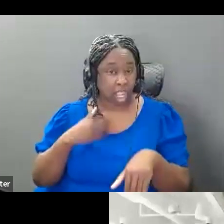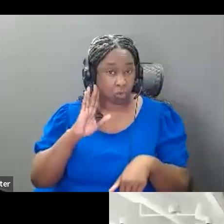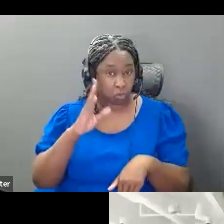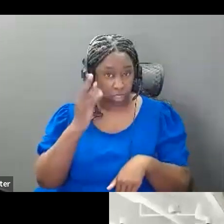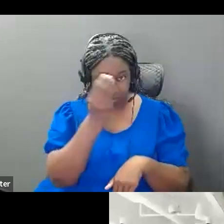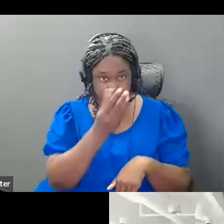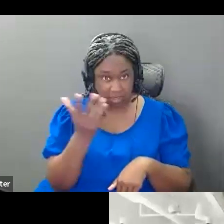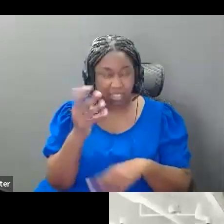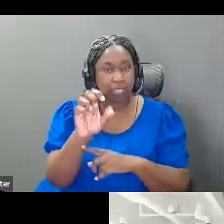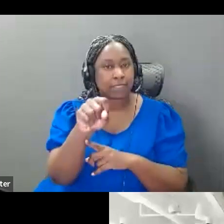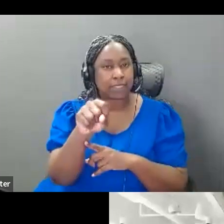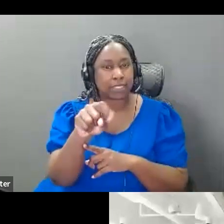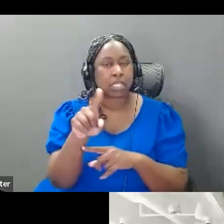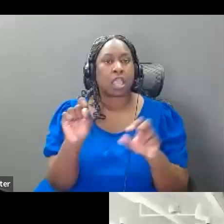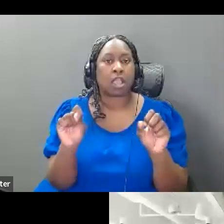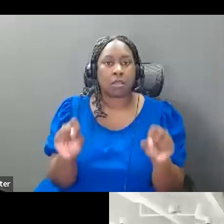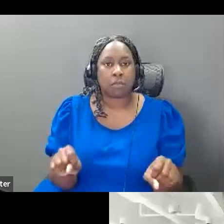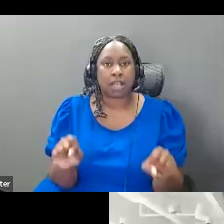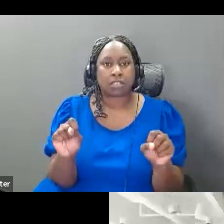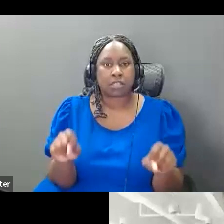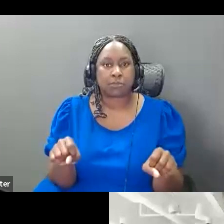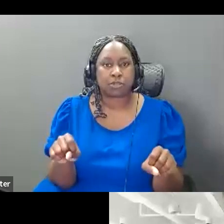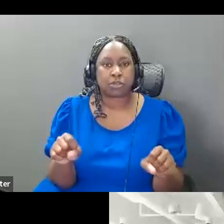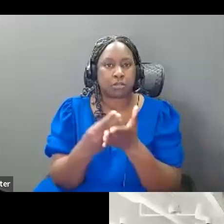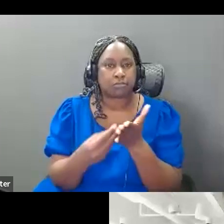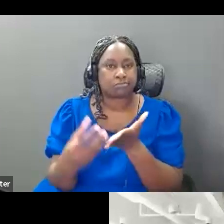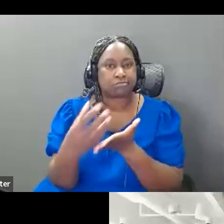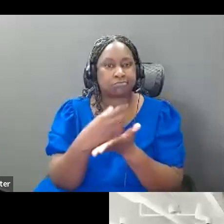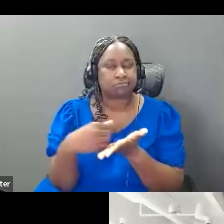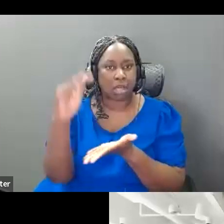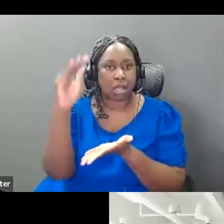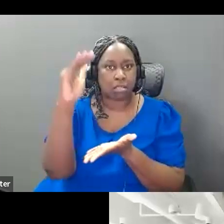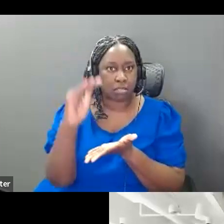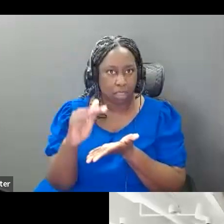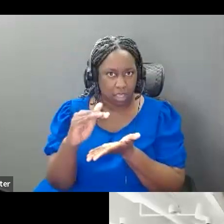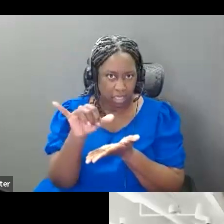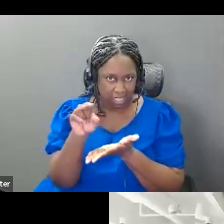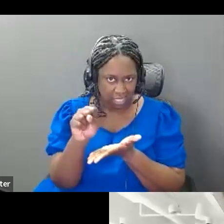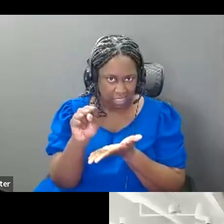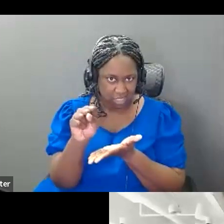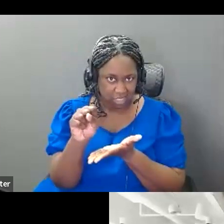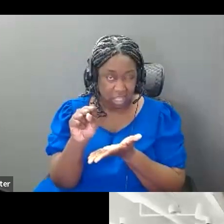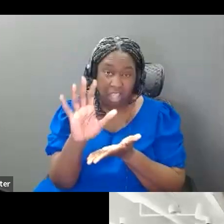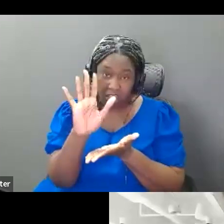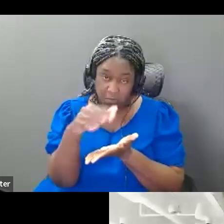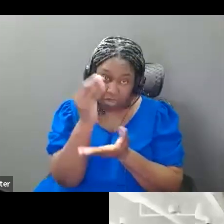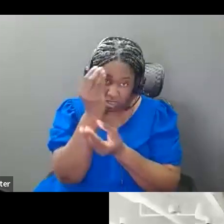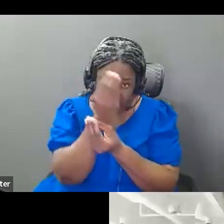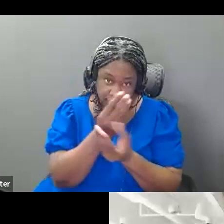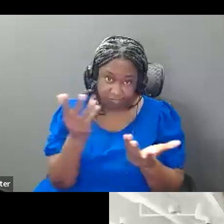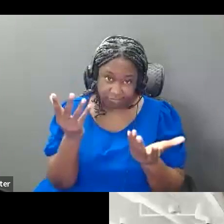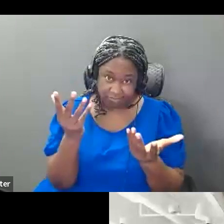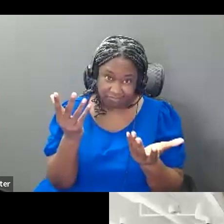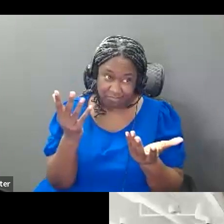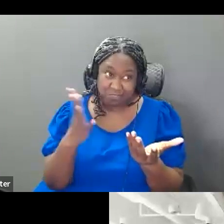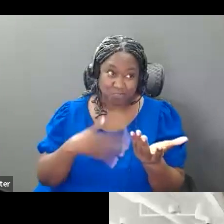how, yes, it is possible that we may make less money. But what I offer to you all, and so this is the radical